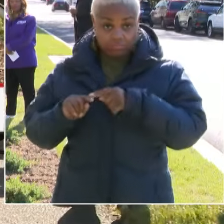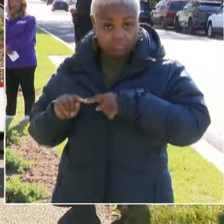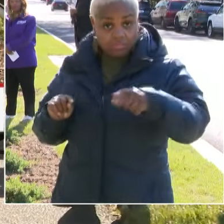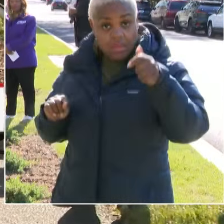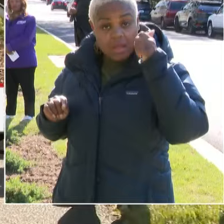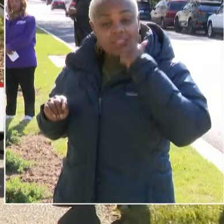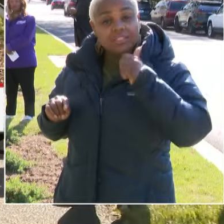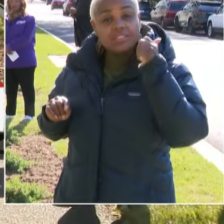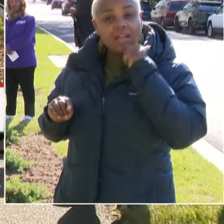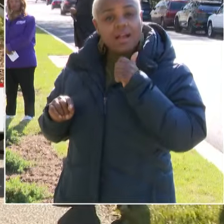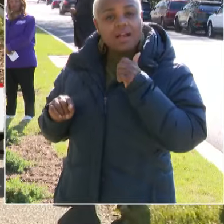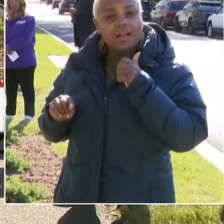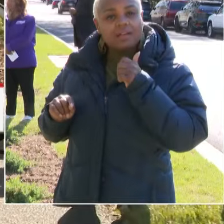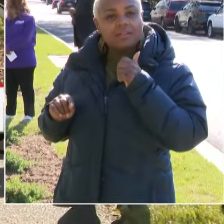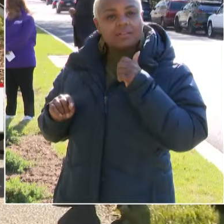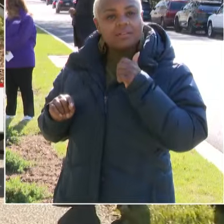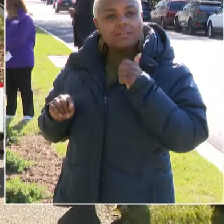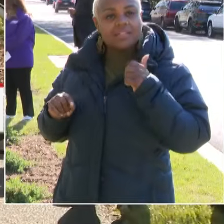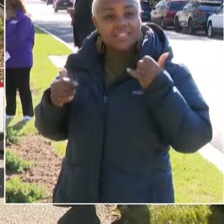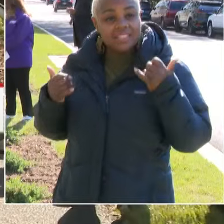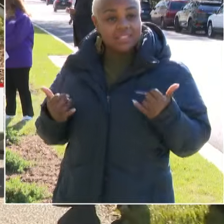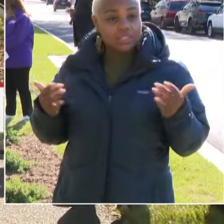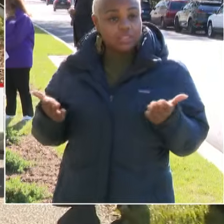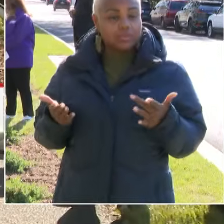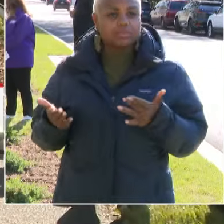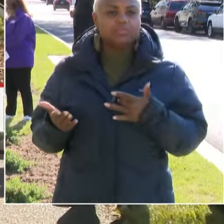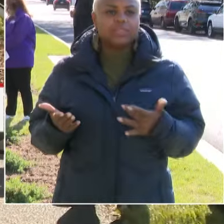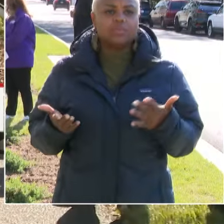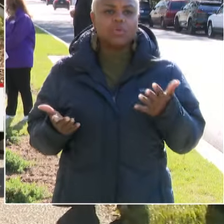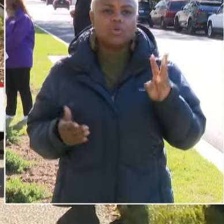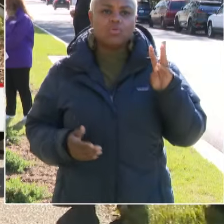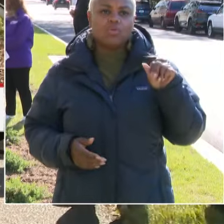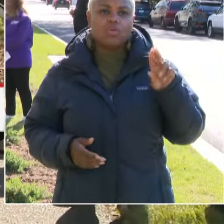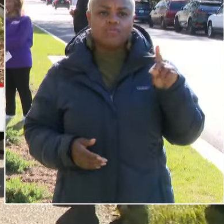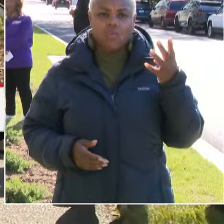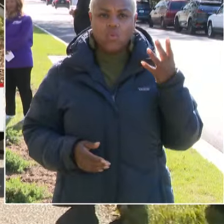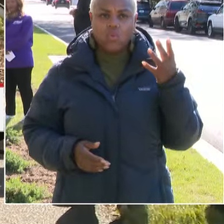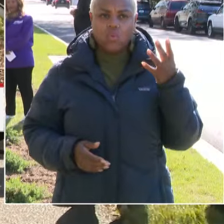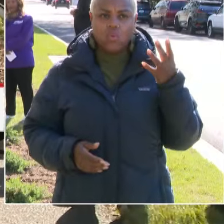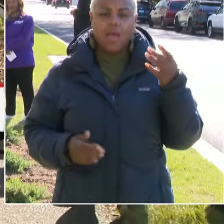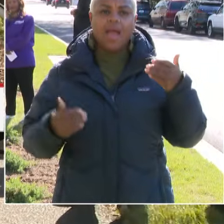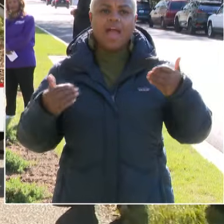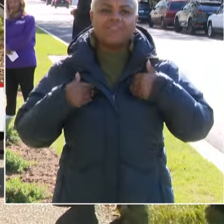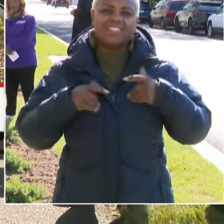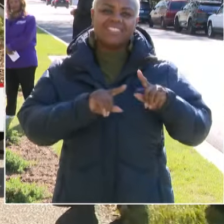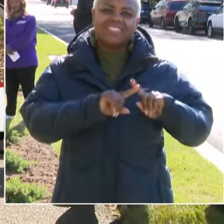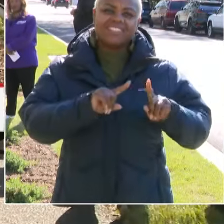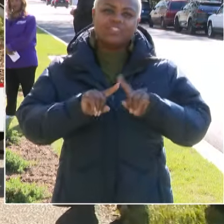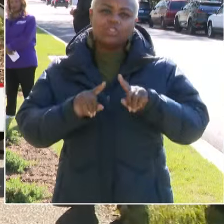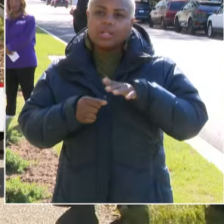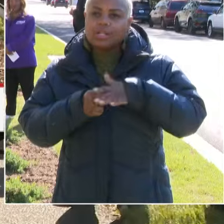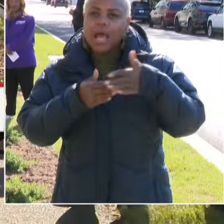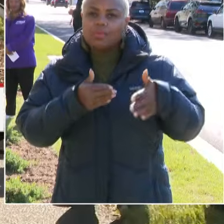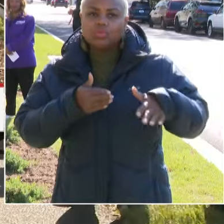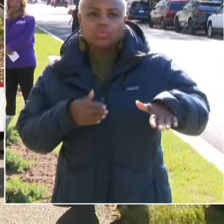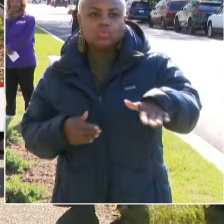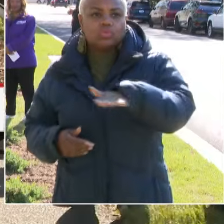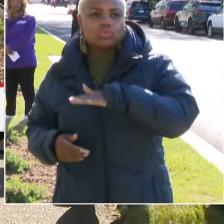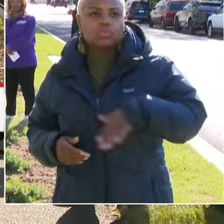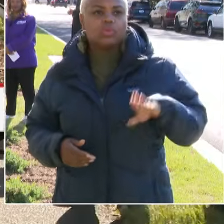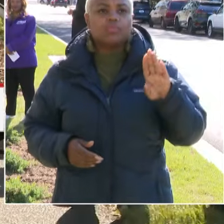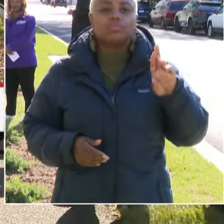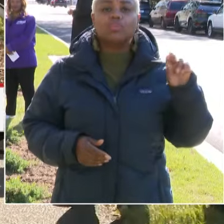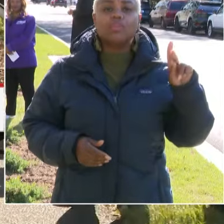segment through the heart of Ward 4 connects neighborhoods like Brooklyn, Fort Totten, and Takoma. It's safer